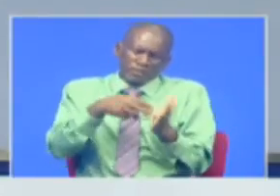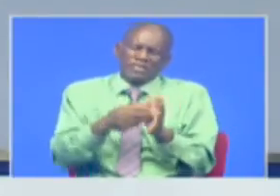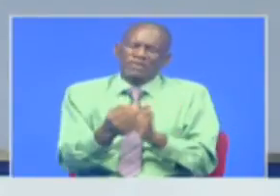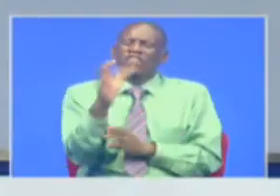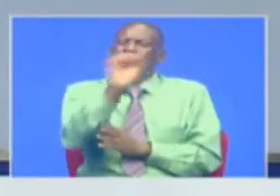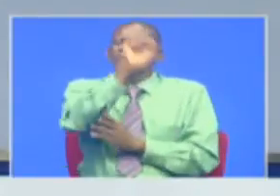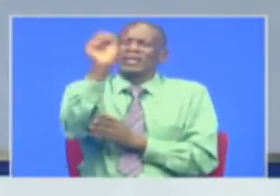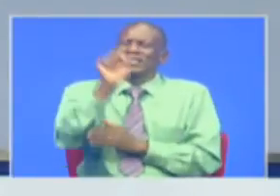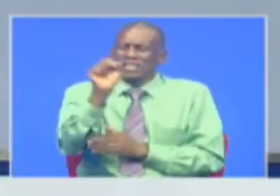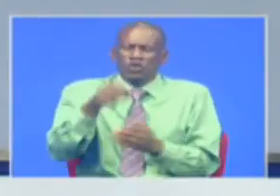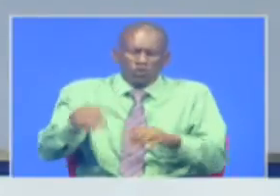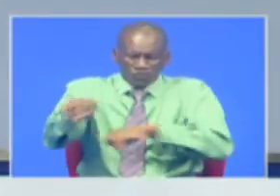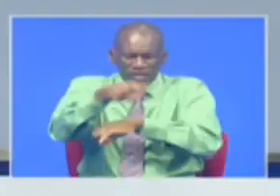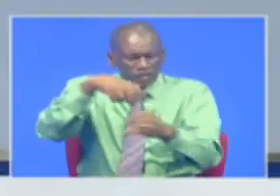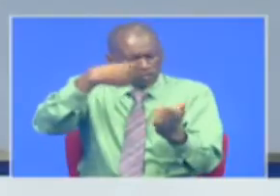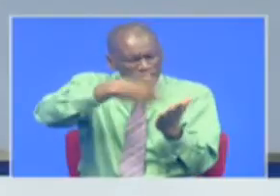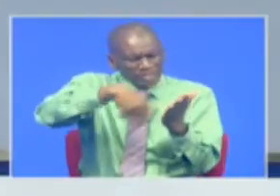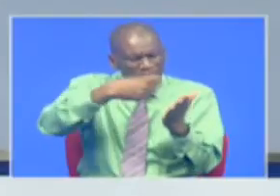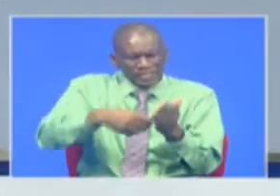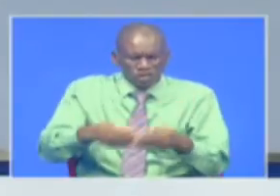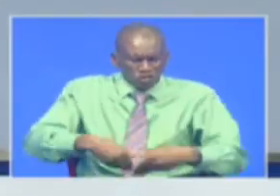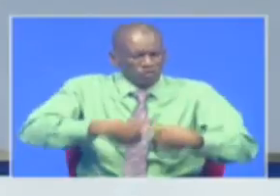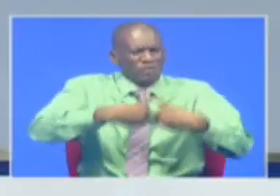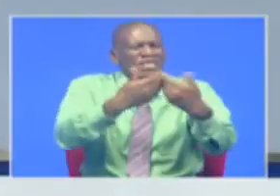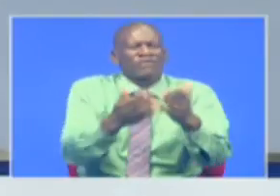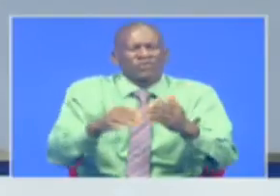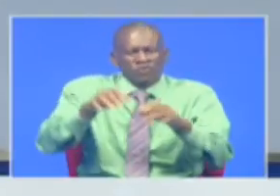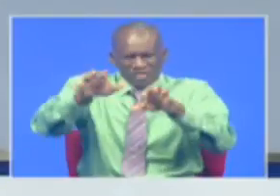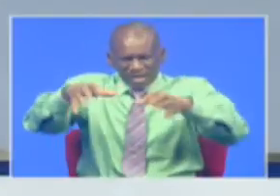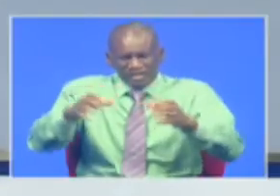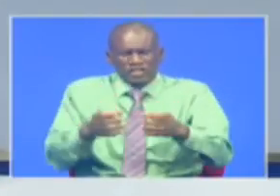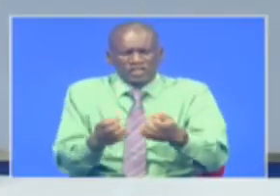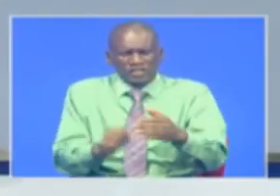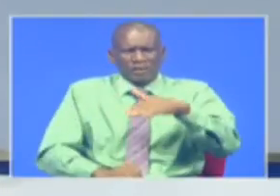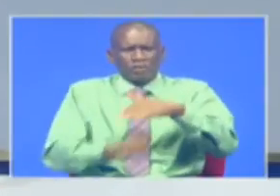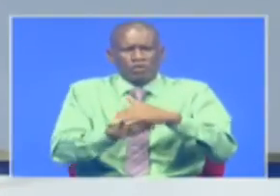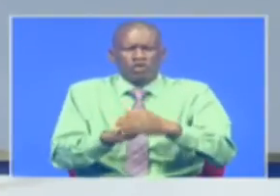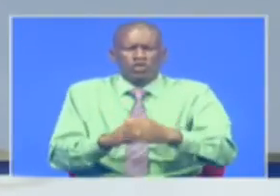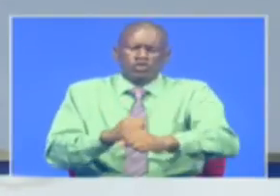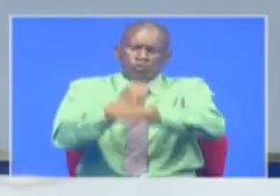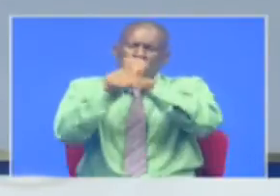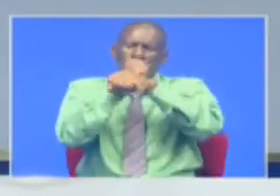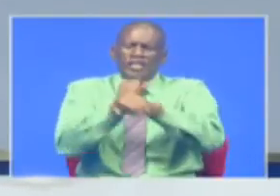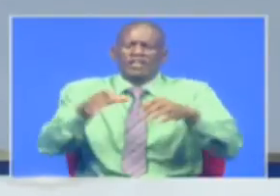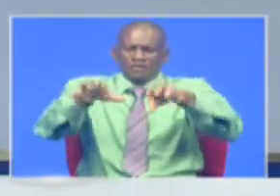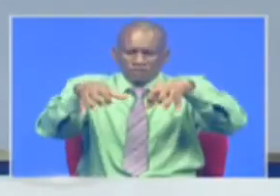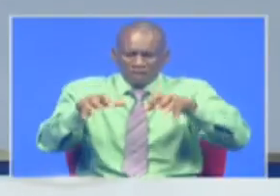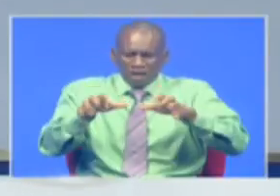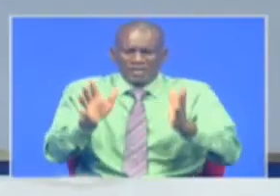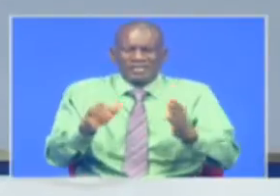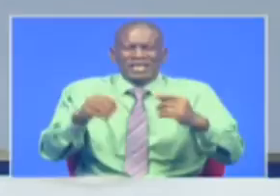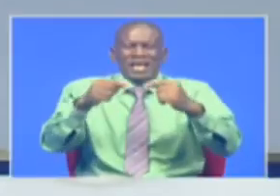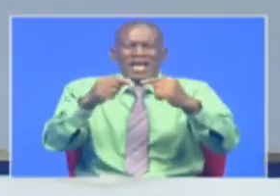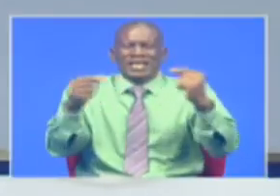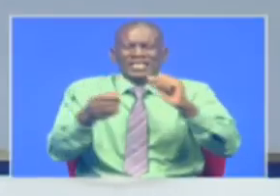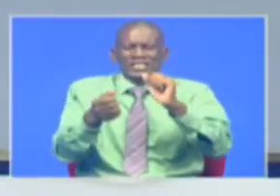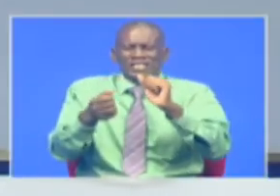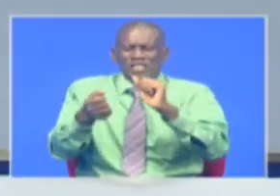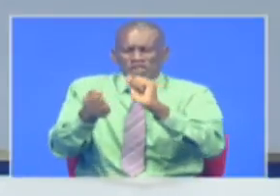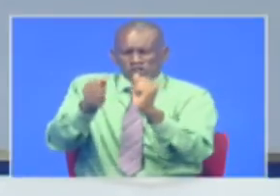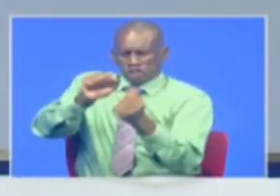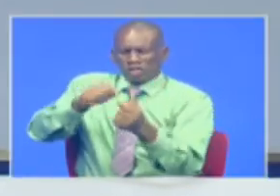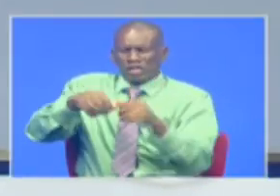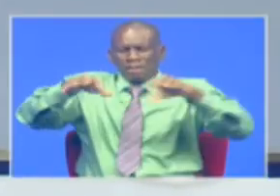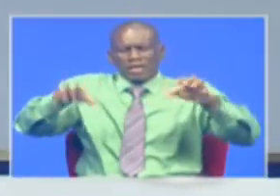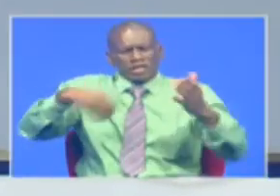national revenue dedicated to agriculture stabilisation to cushion farmers against changing market prices. NTV's